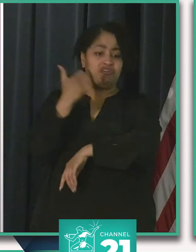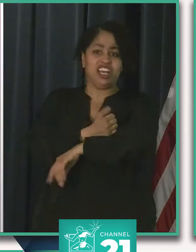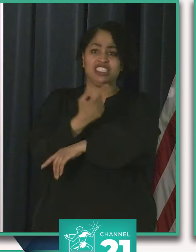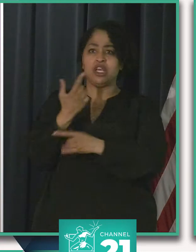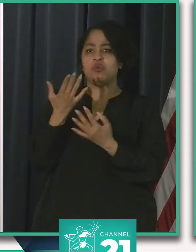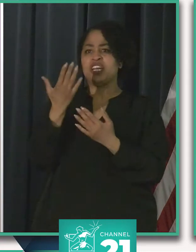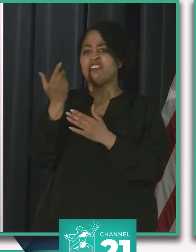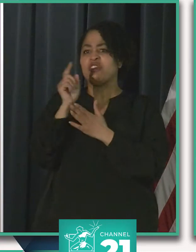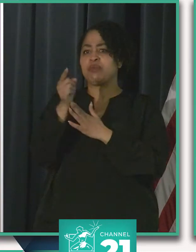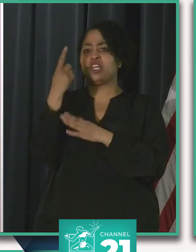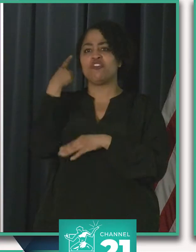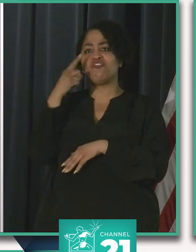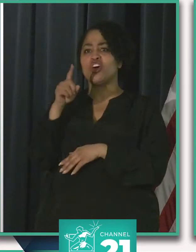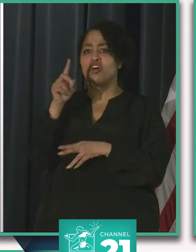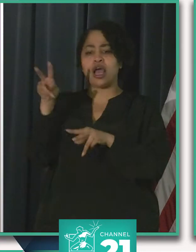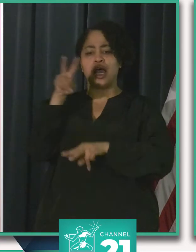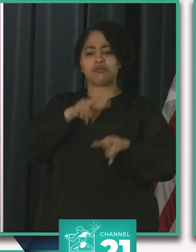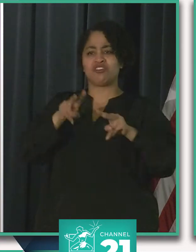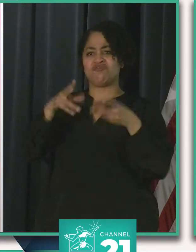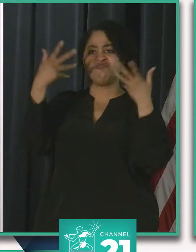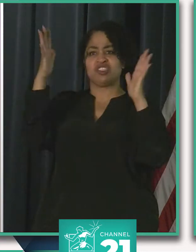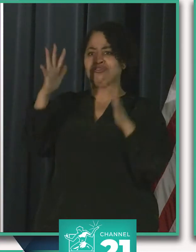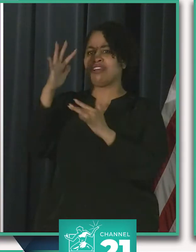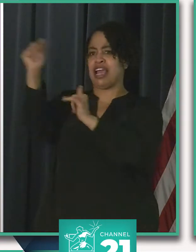for observation, and you're out.